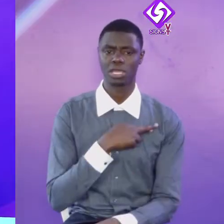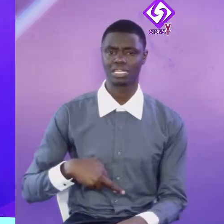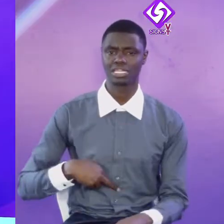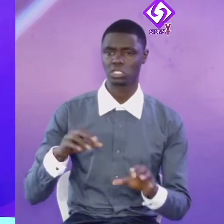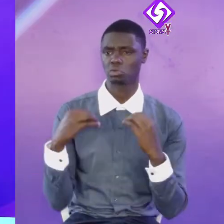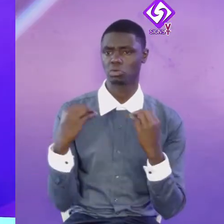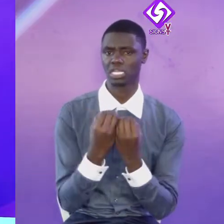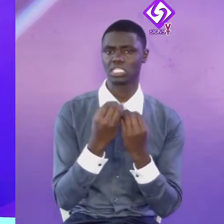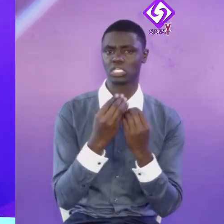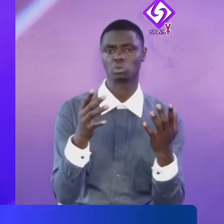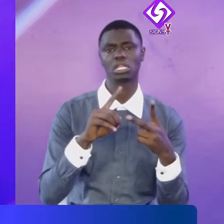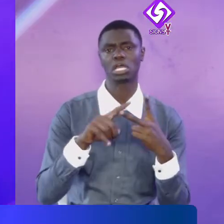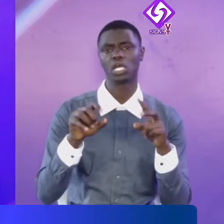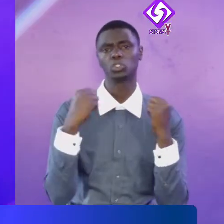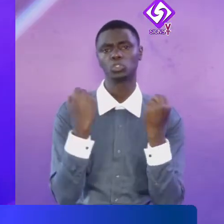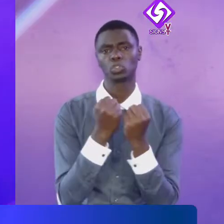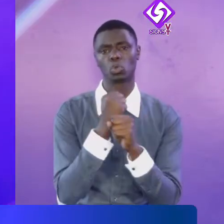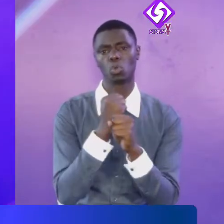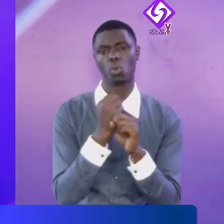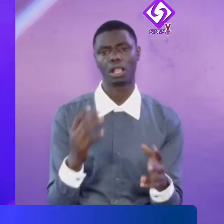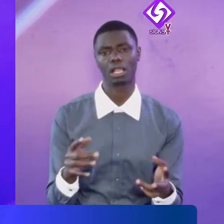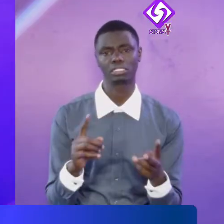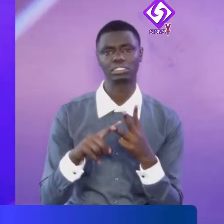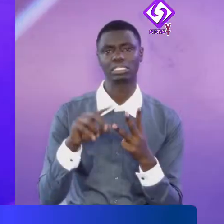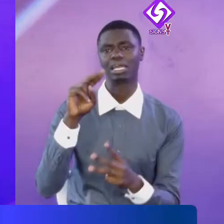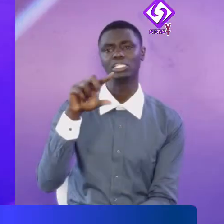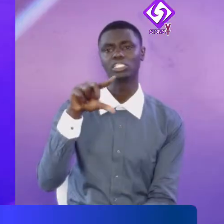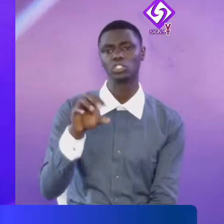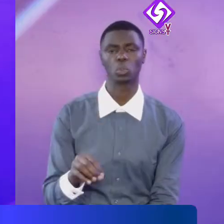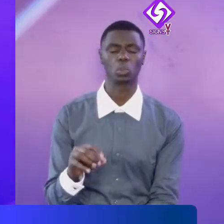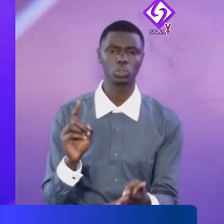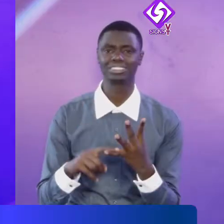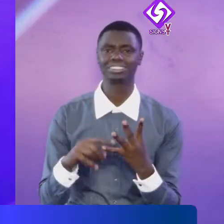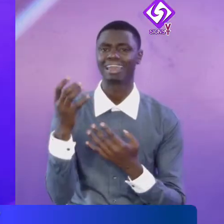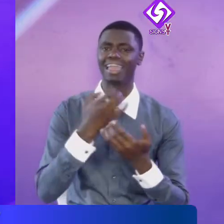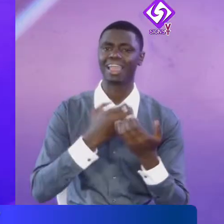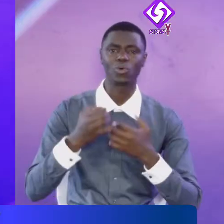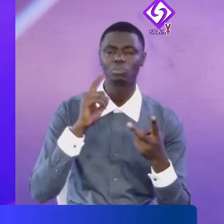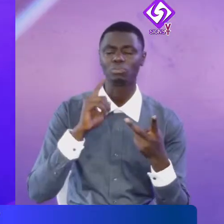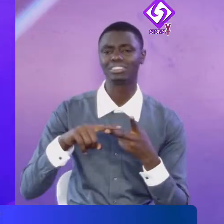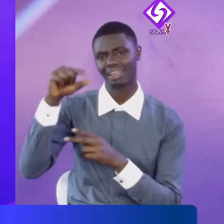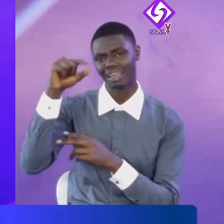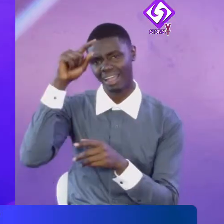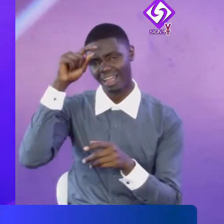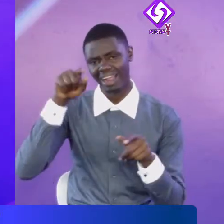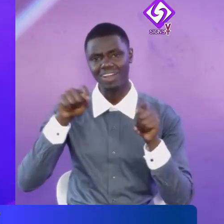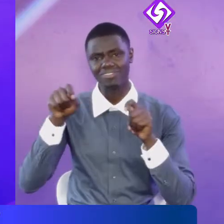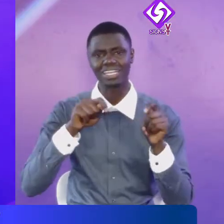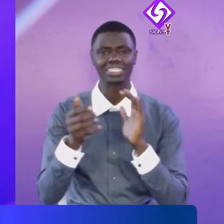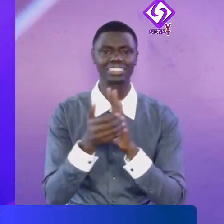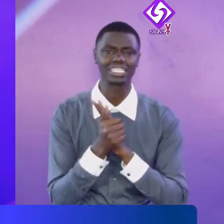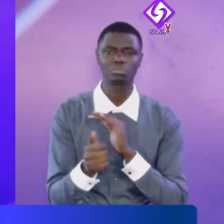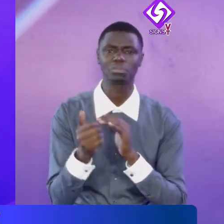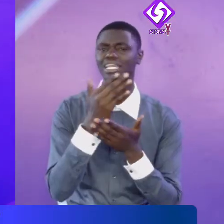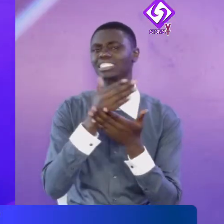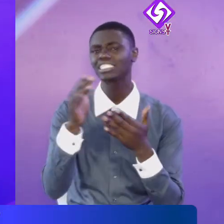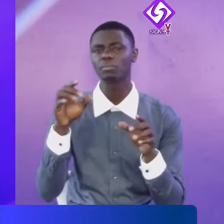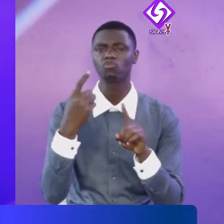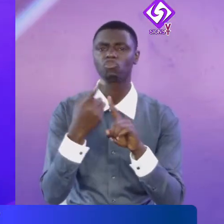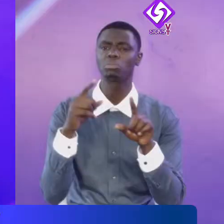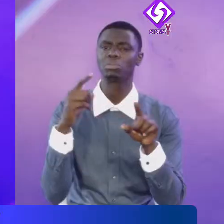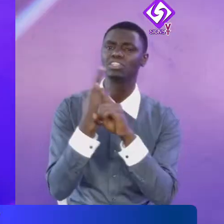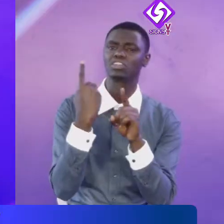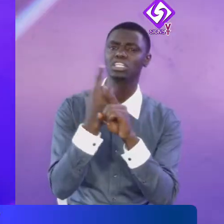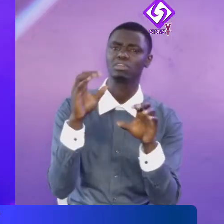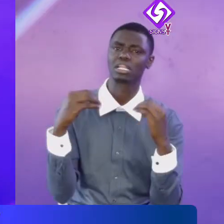organizations, social workers, NGOs, economists, governance experts, some people from the corporate, and there is something